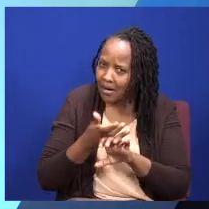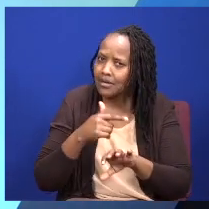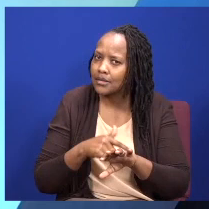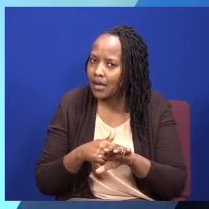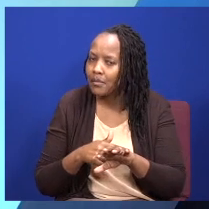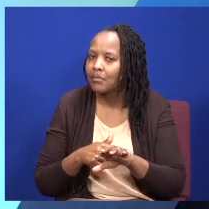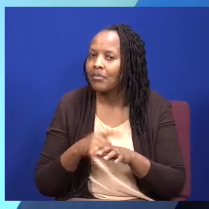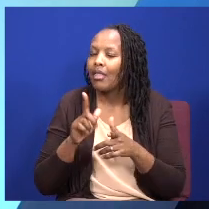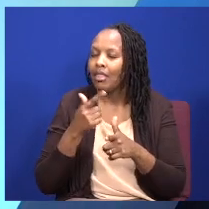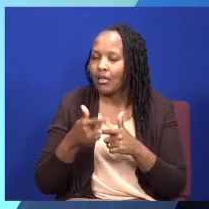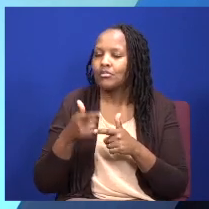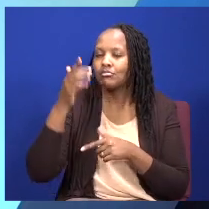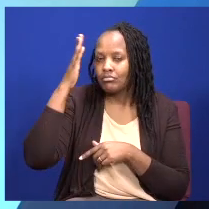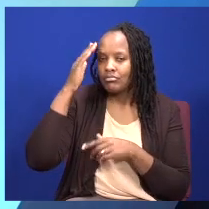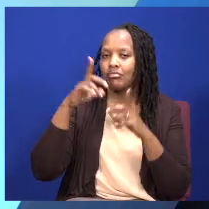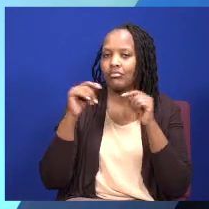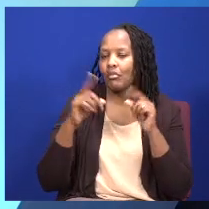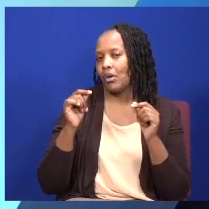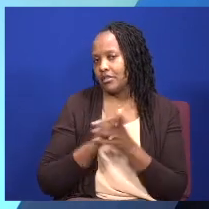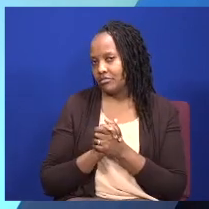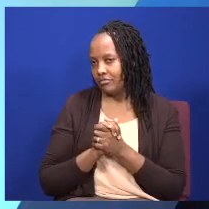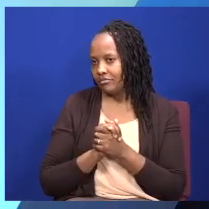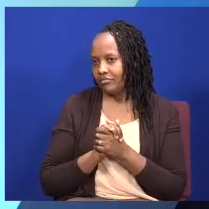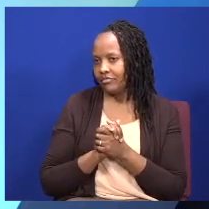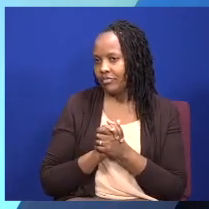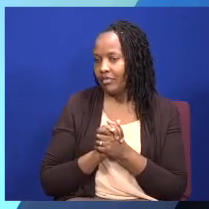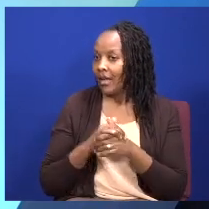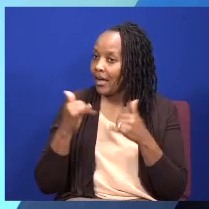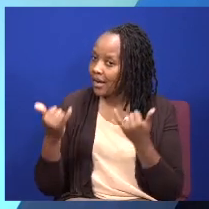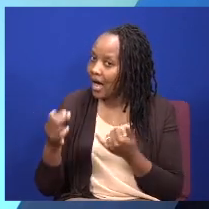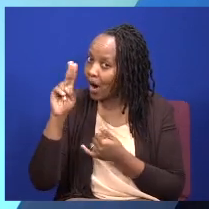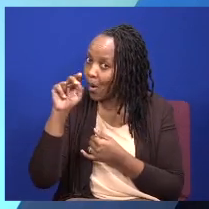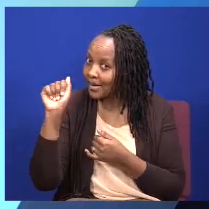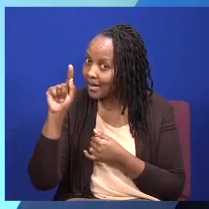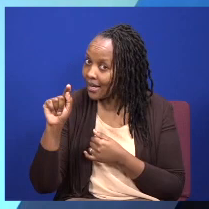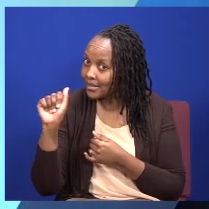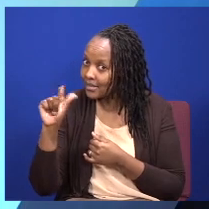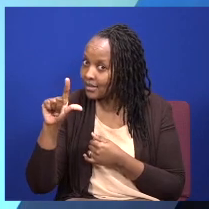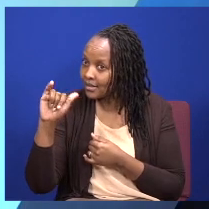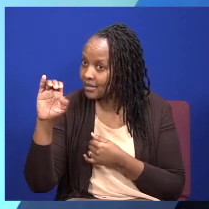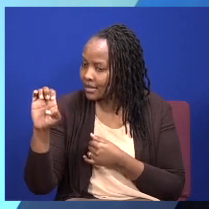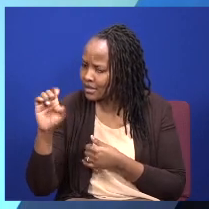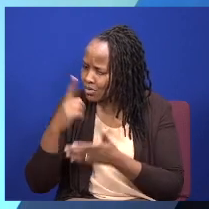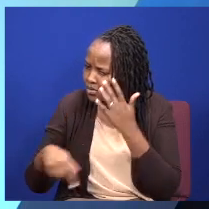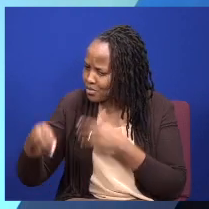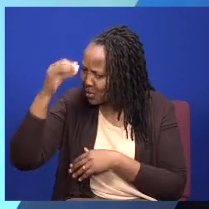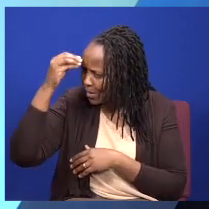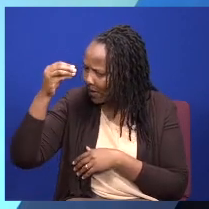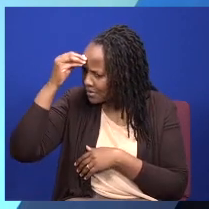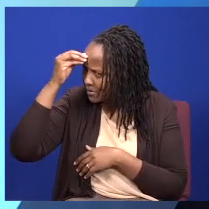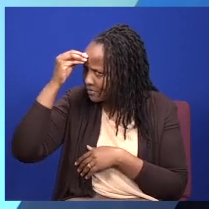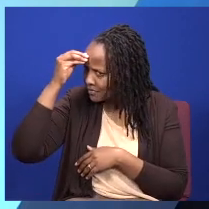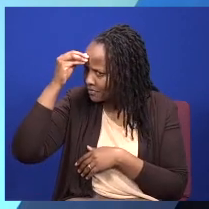circumstance. So please make sure you memorize the scriptures as we are learning them. Now, Natalie, what did you learn and what did